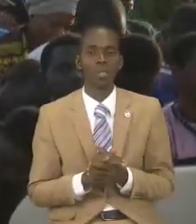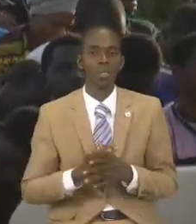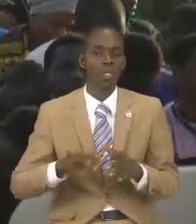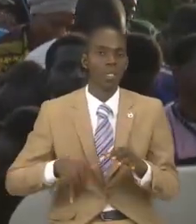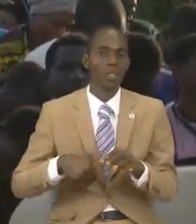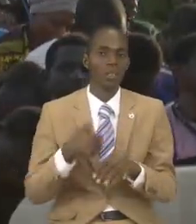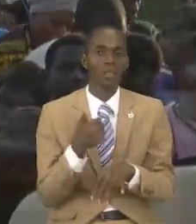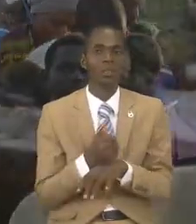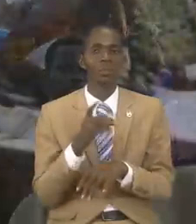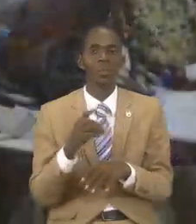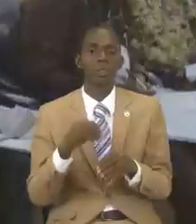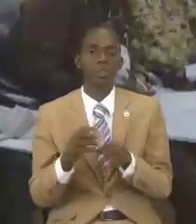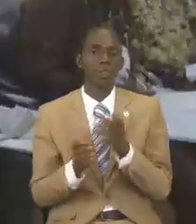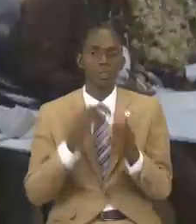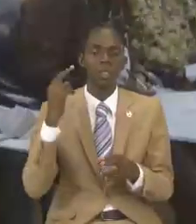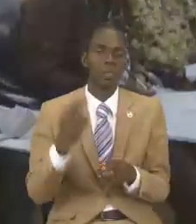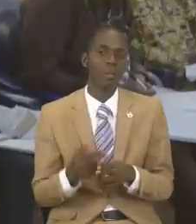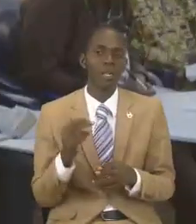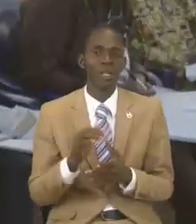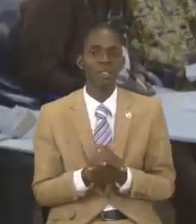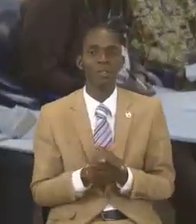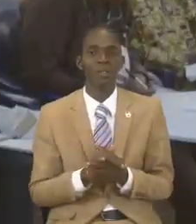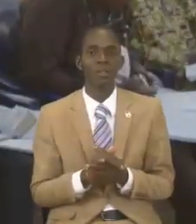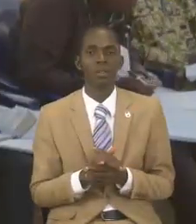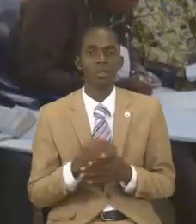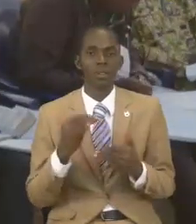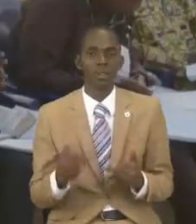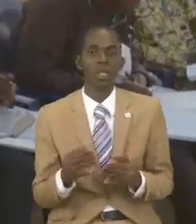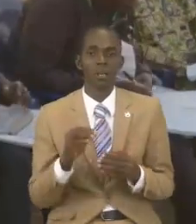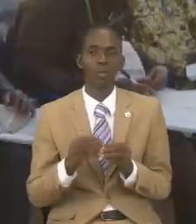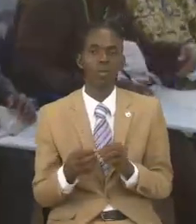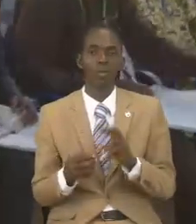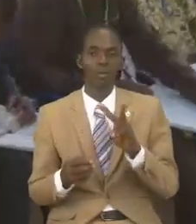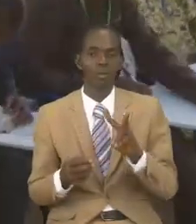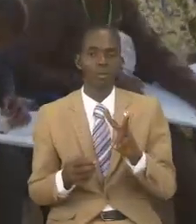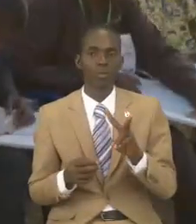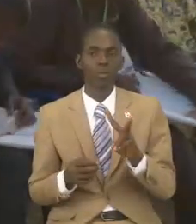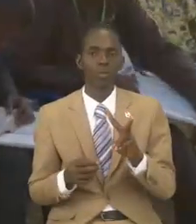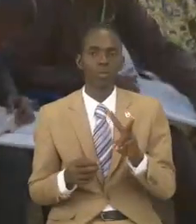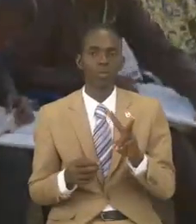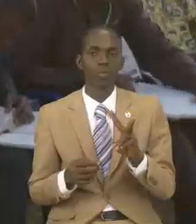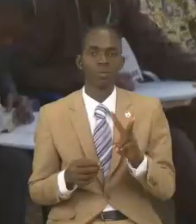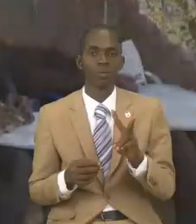Confirmed in Jesus' name. Let's come to number two now. Number